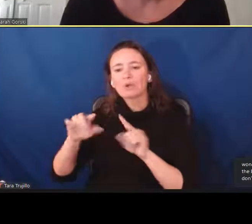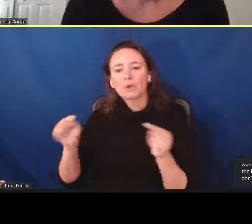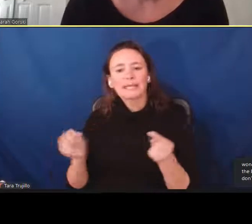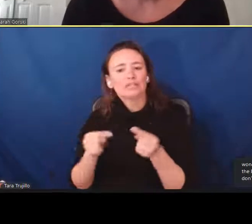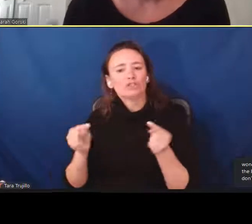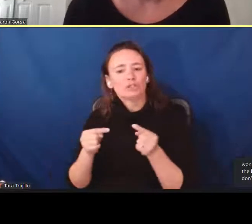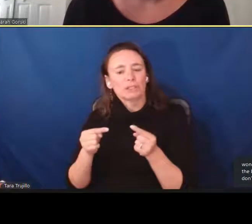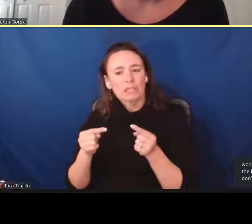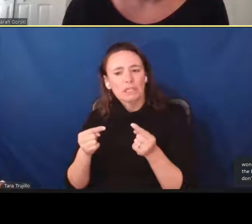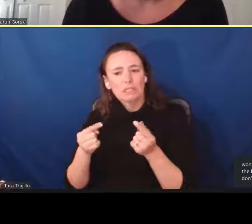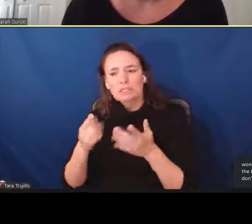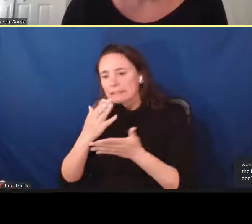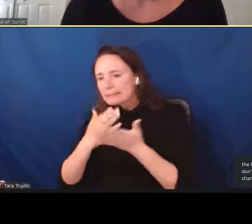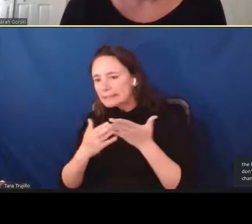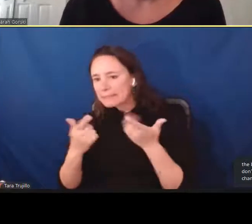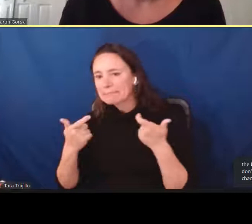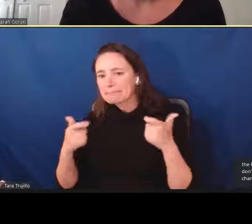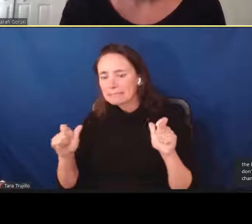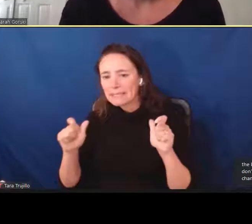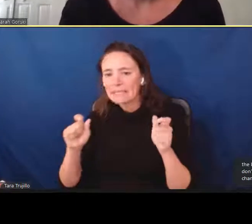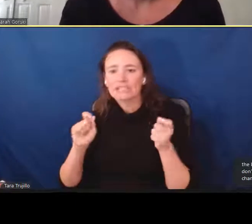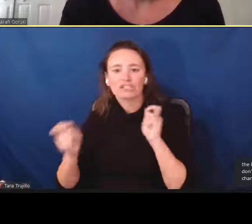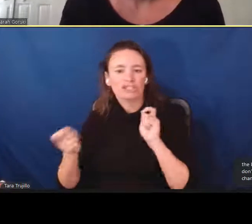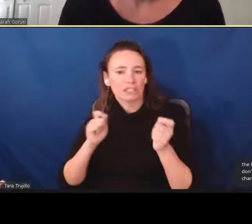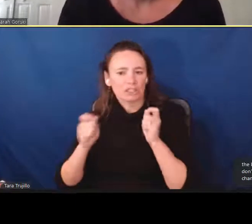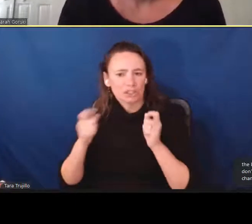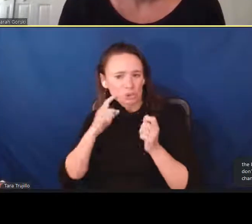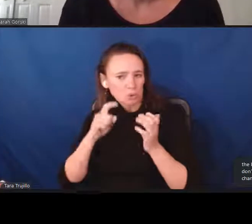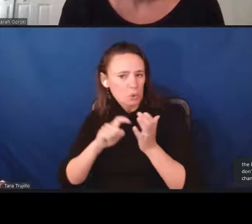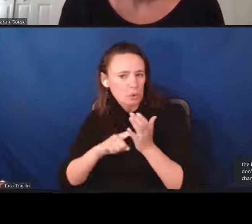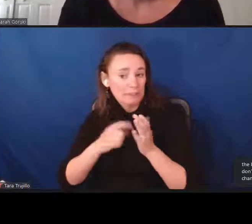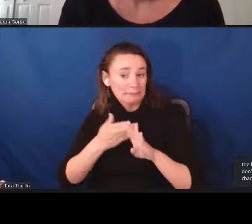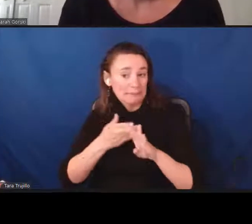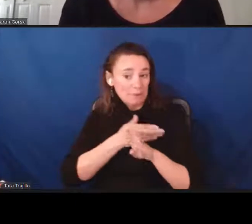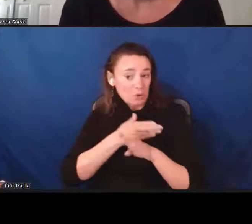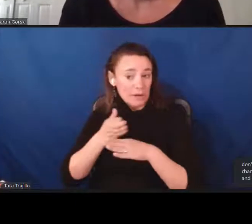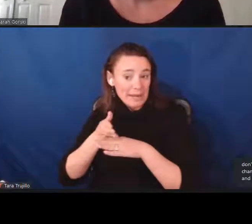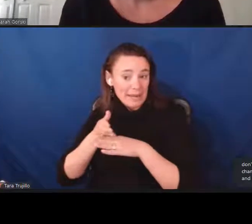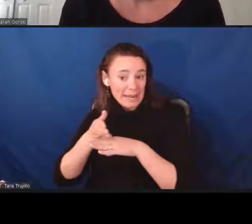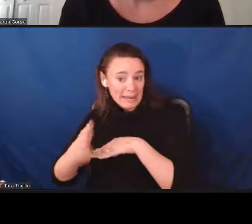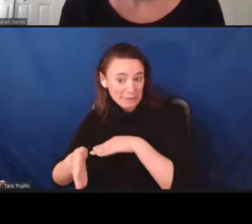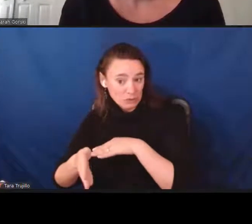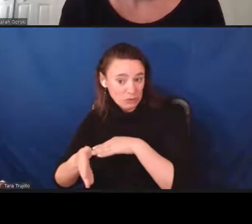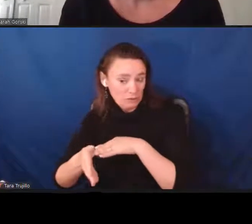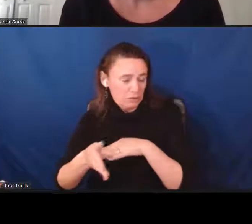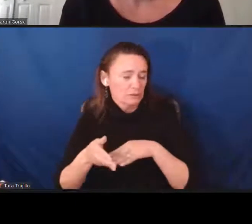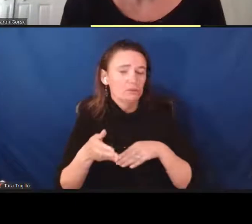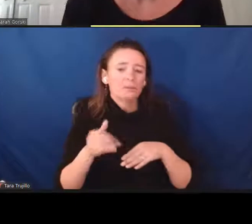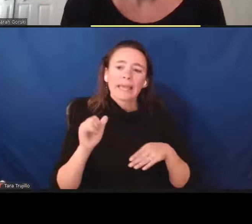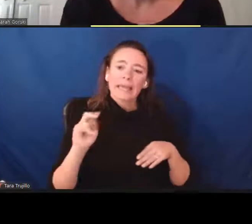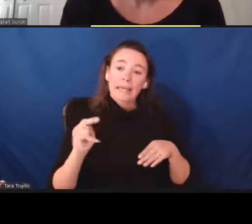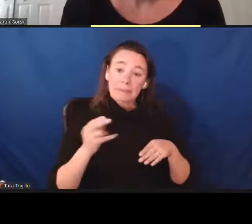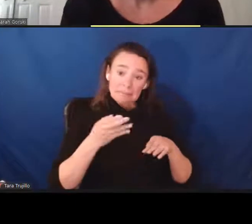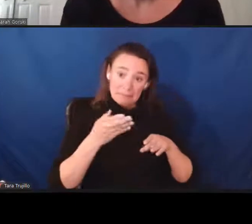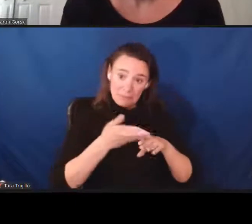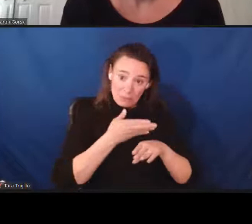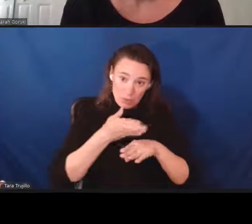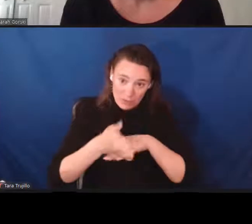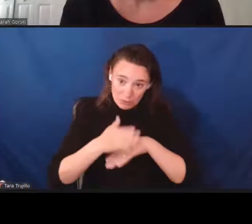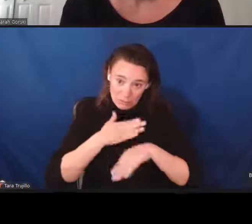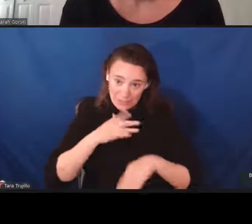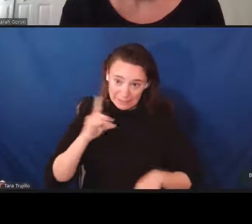maybe some of the major changes that you saw before and after. Before and after my disability?